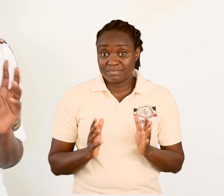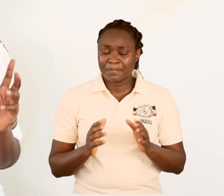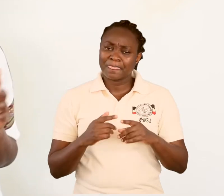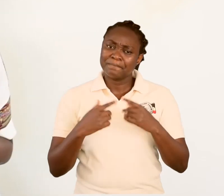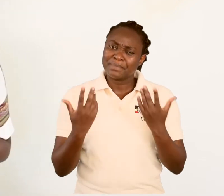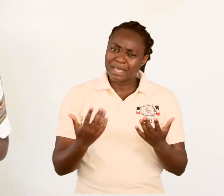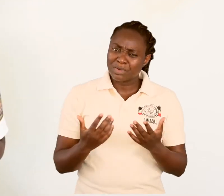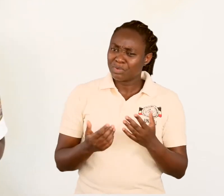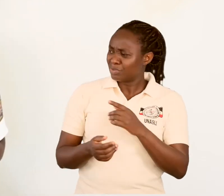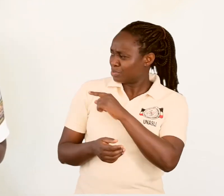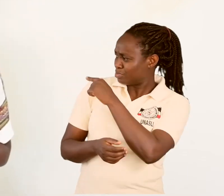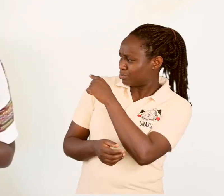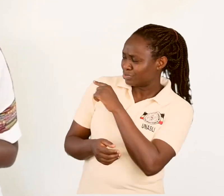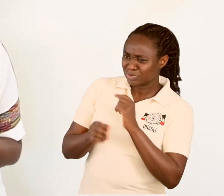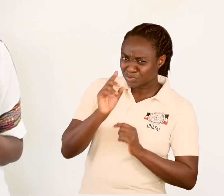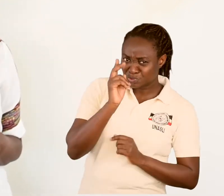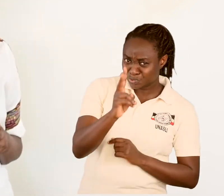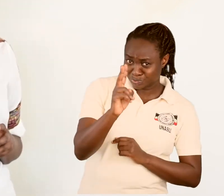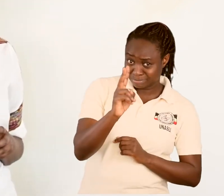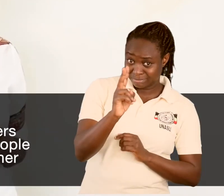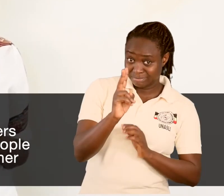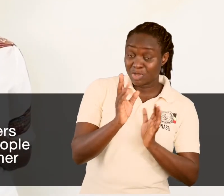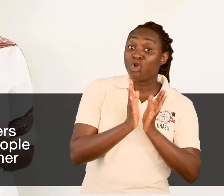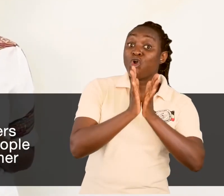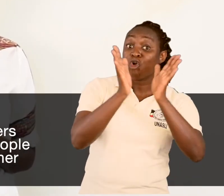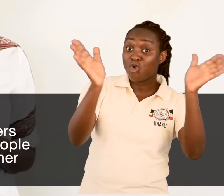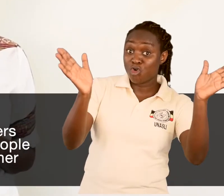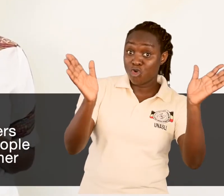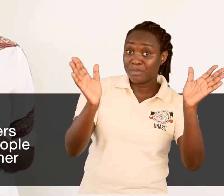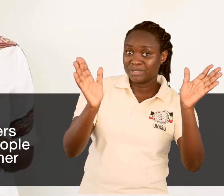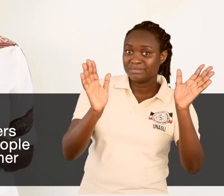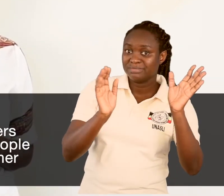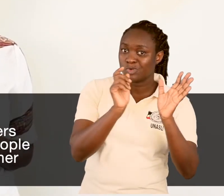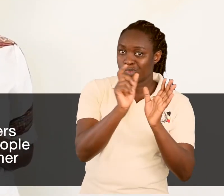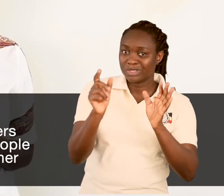about 2 of them, 2 common nouns. For example, student.